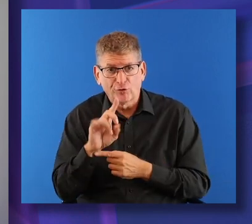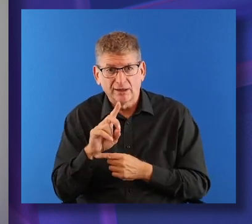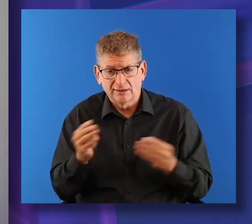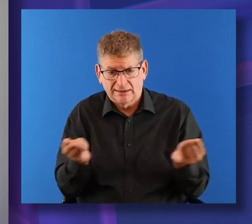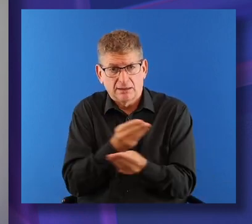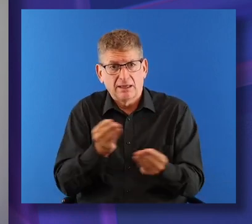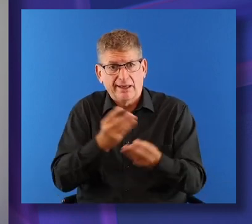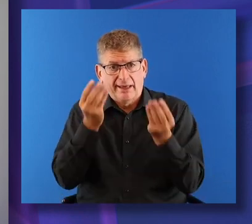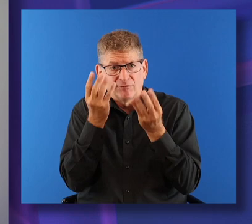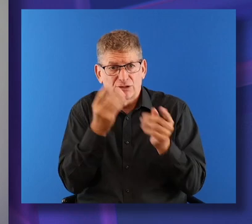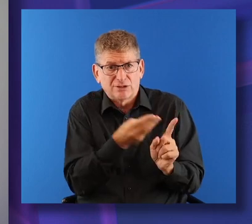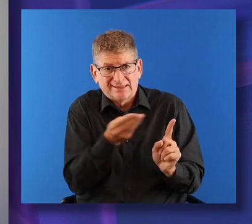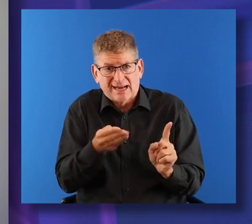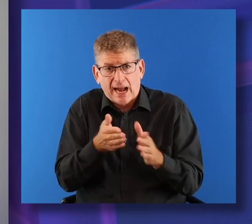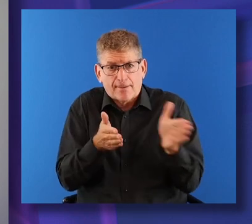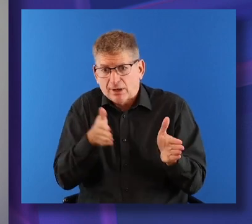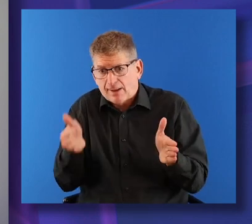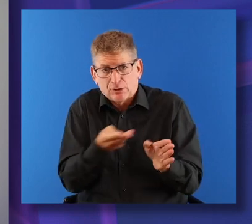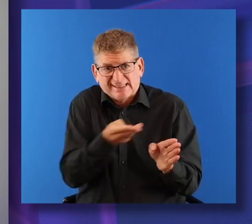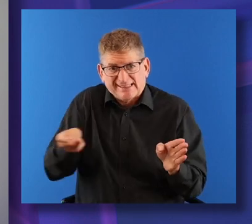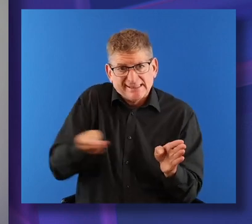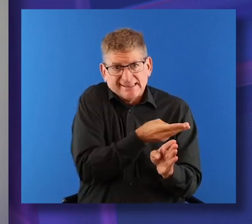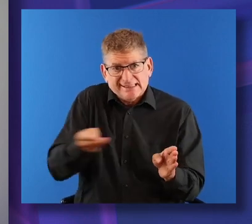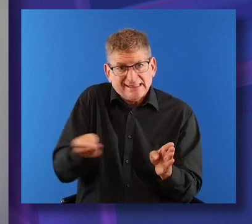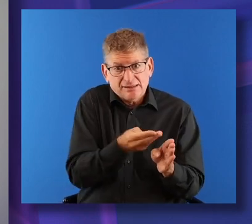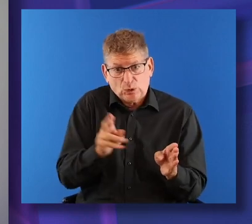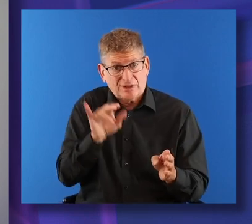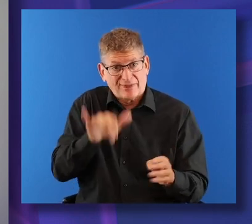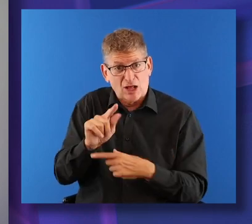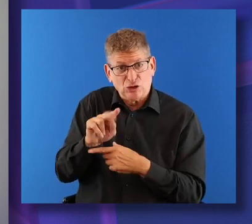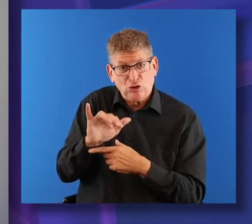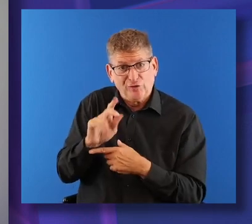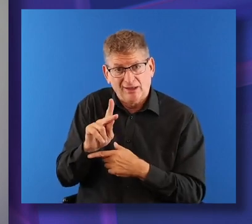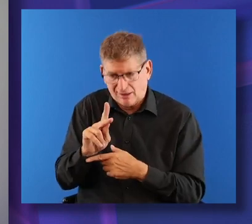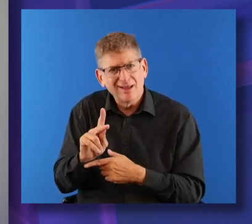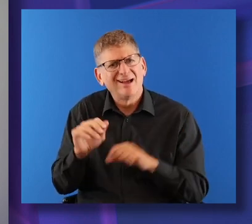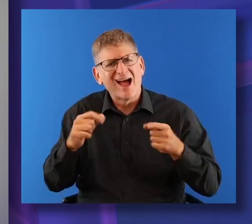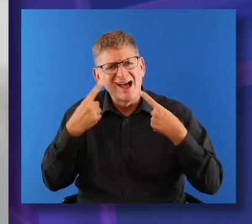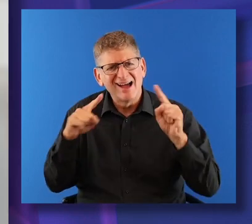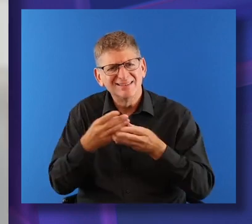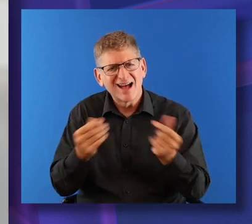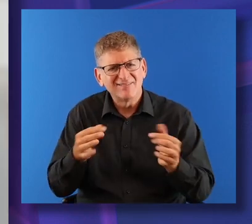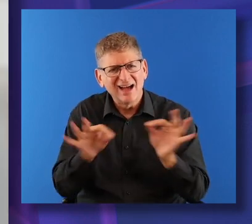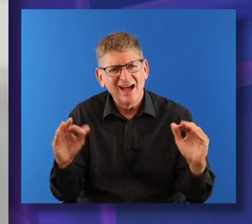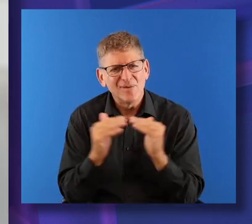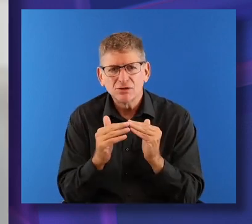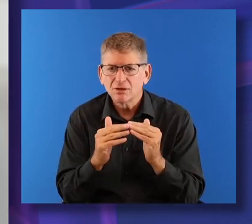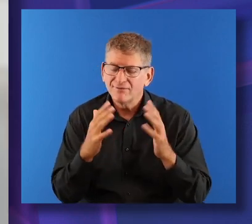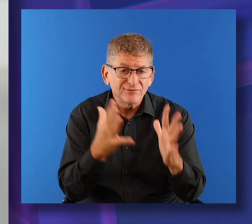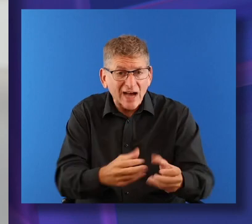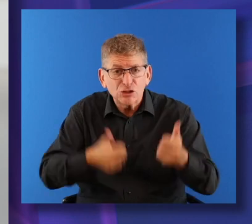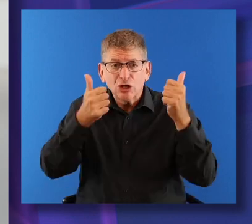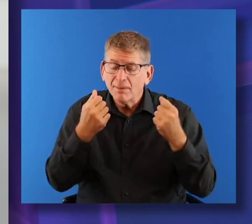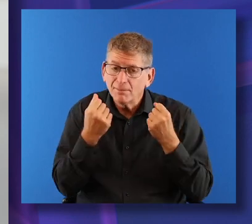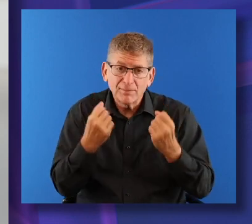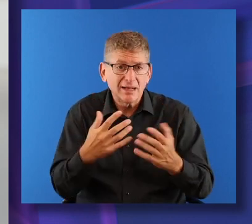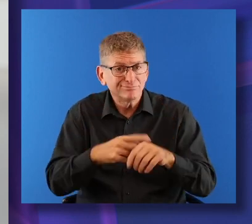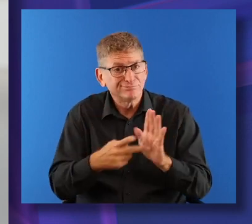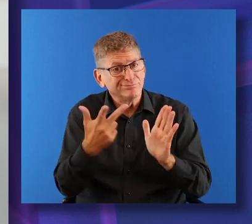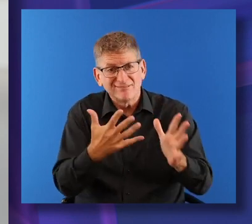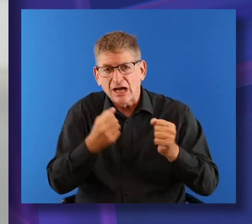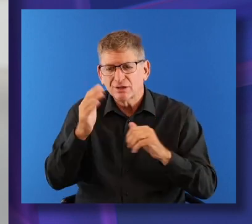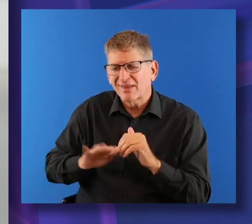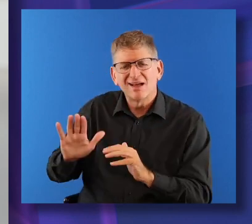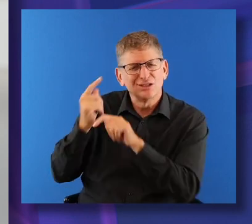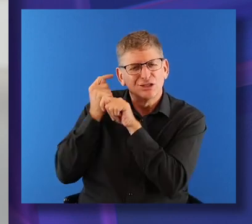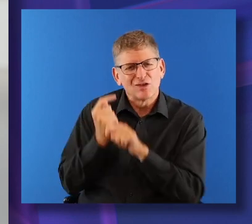between neighbors. With this trick, we can solve the equation many times faster than with traditional solvers.